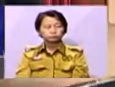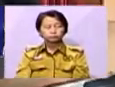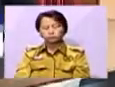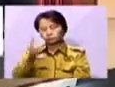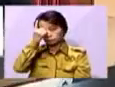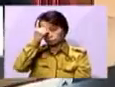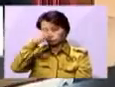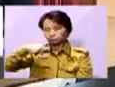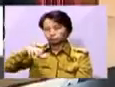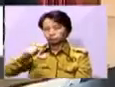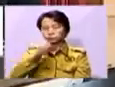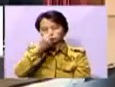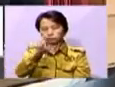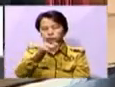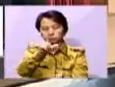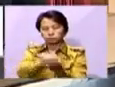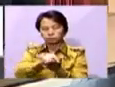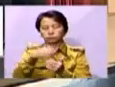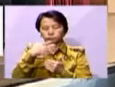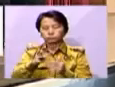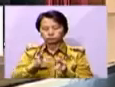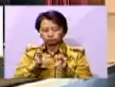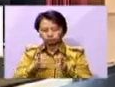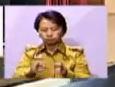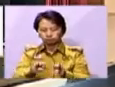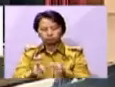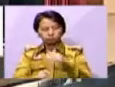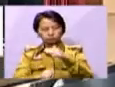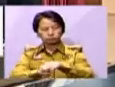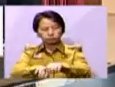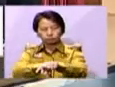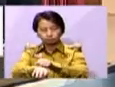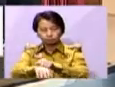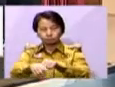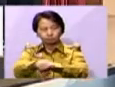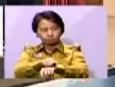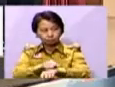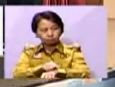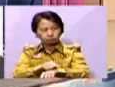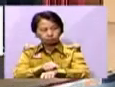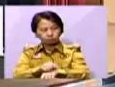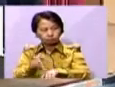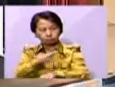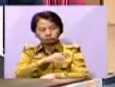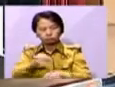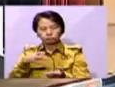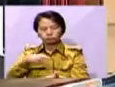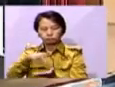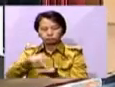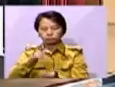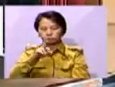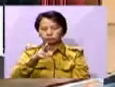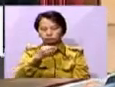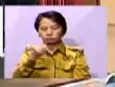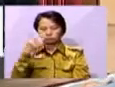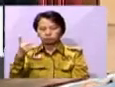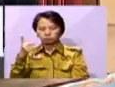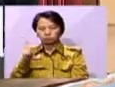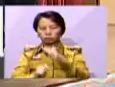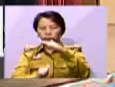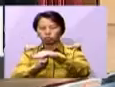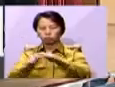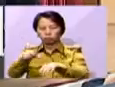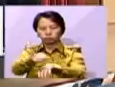Dato' Sri Mustafa bercakap kepada media selepas merasmikan Top Glove Global Doctors dan pusat R&D Top Glove